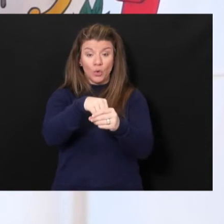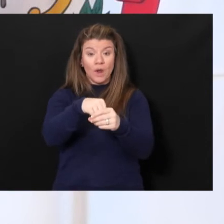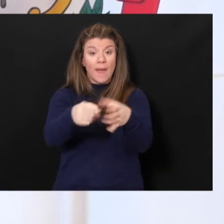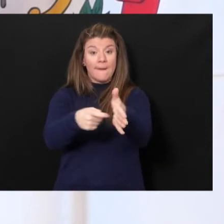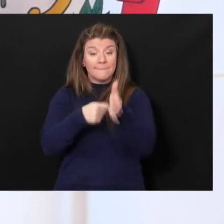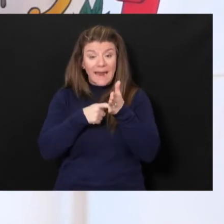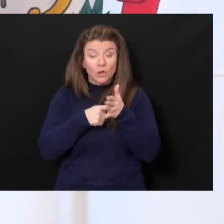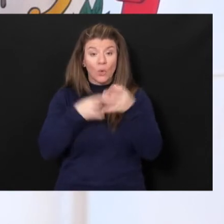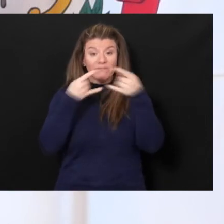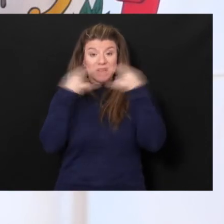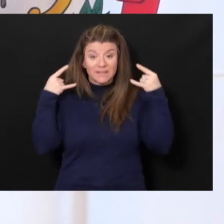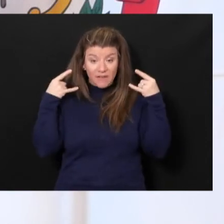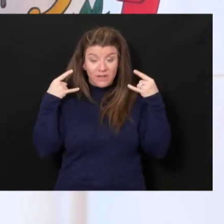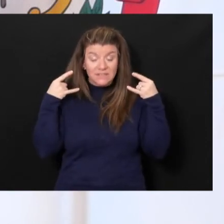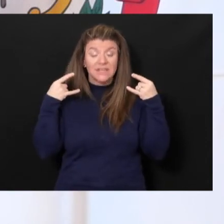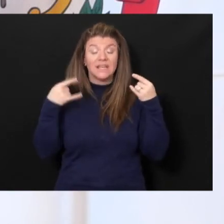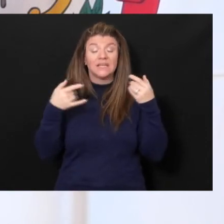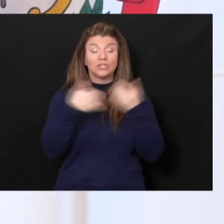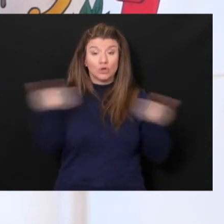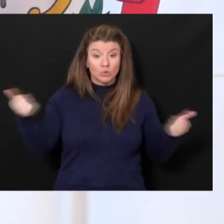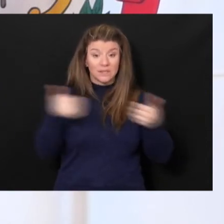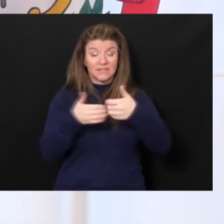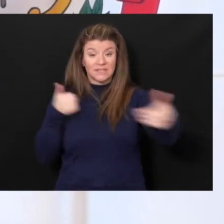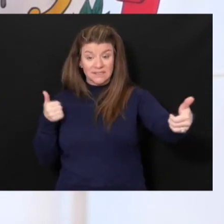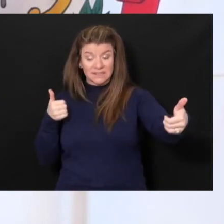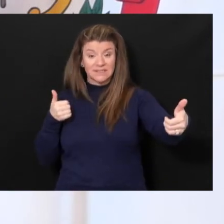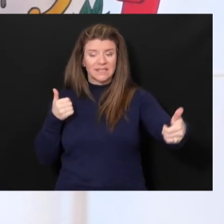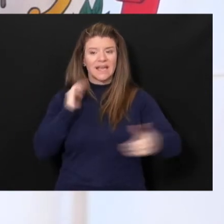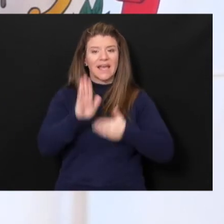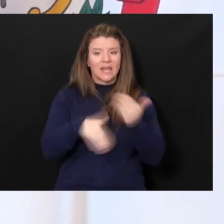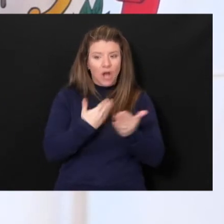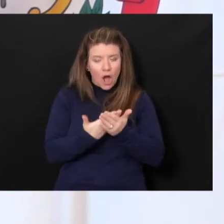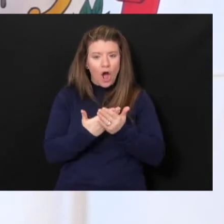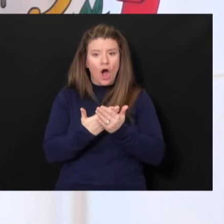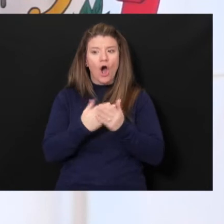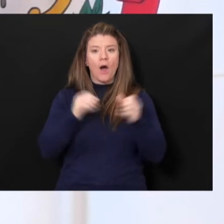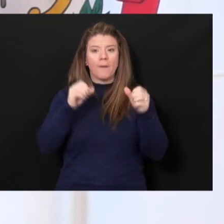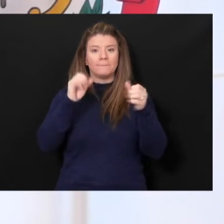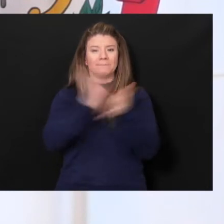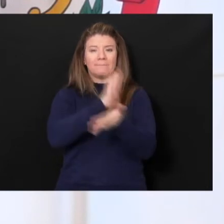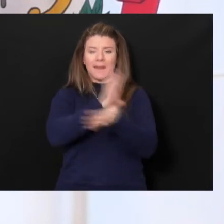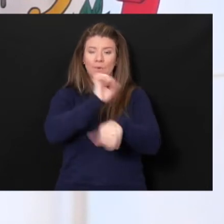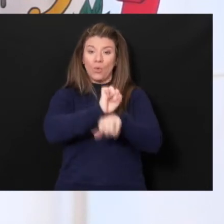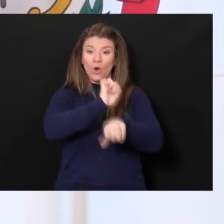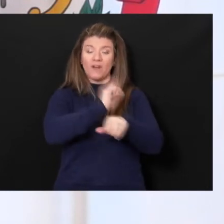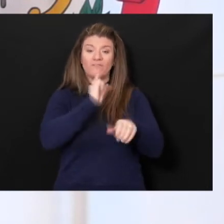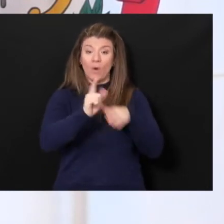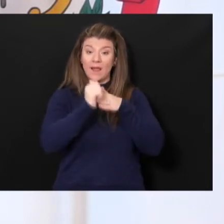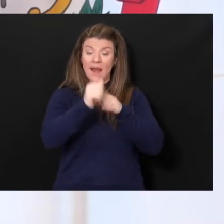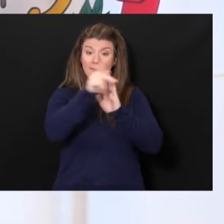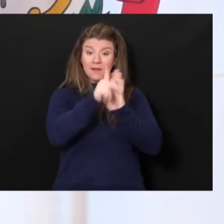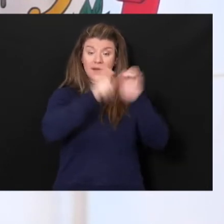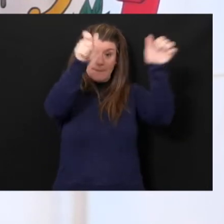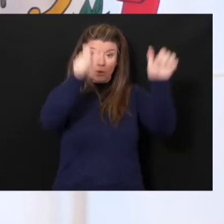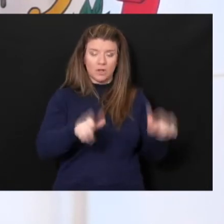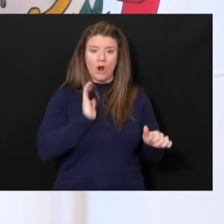face coverings and social distancing, and all guidance documents are posted on our website.